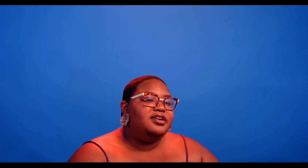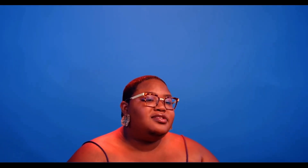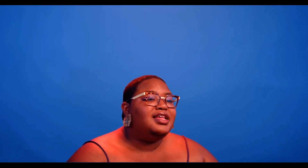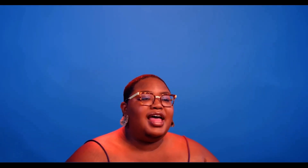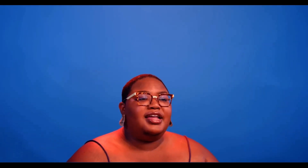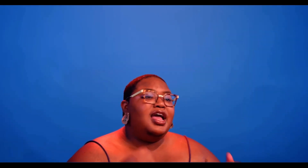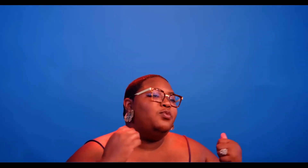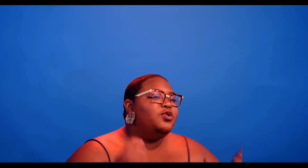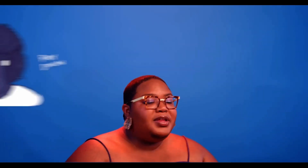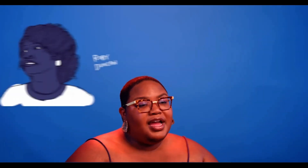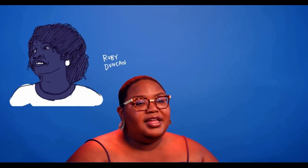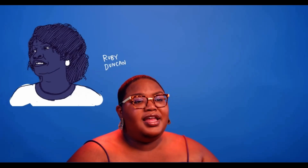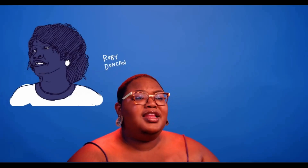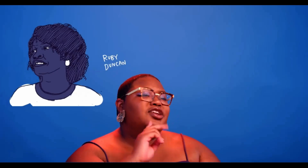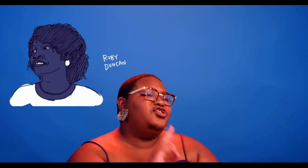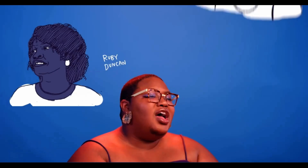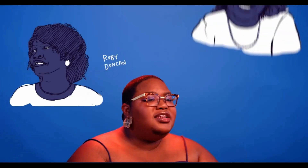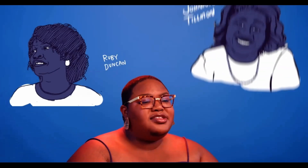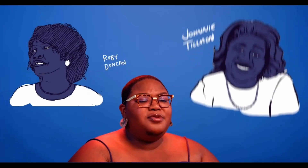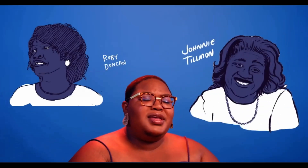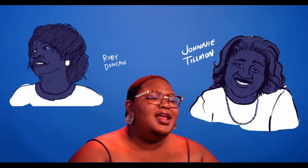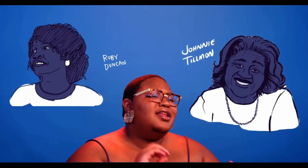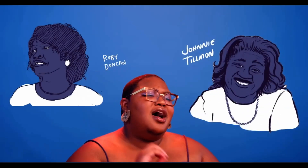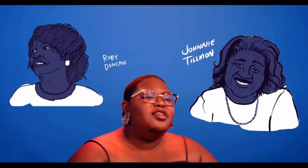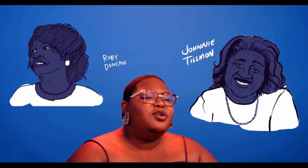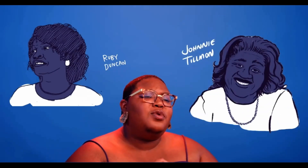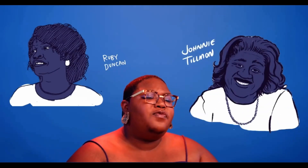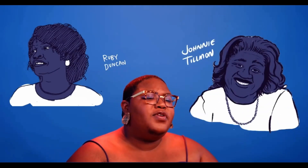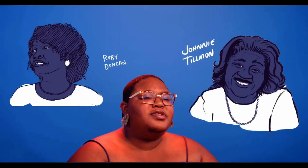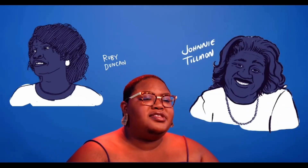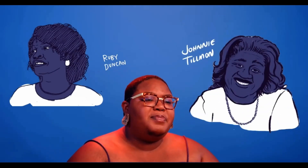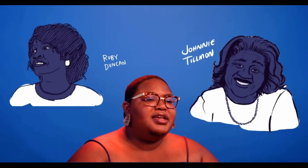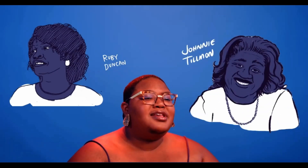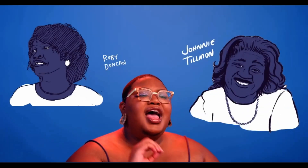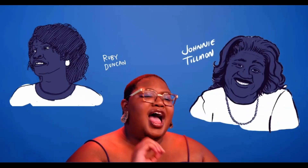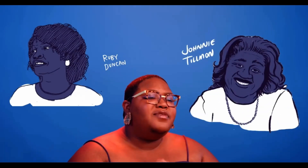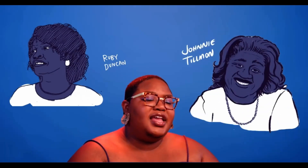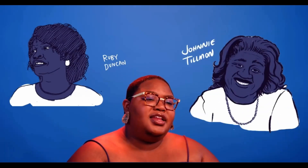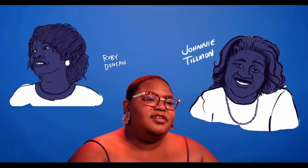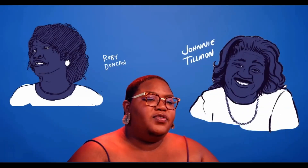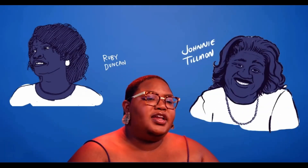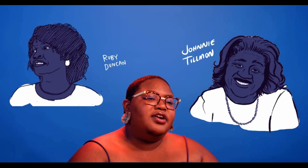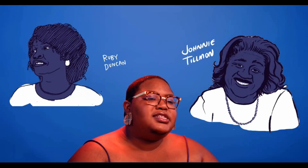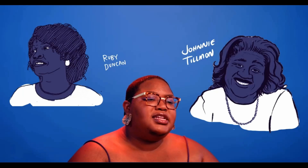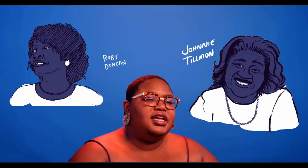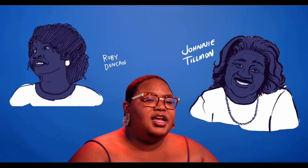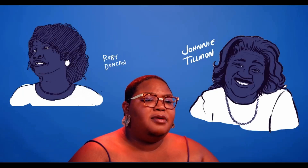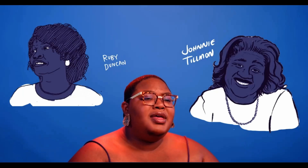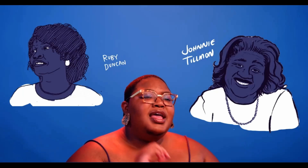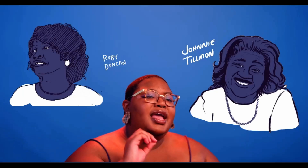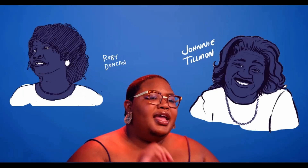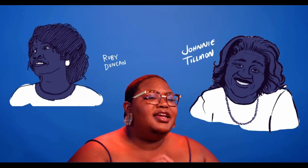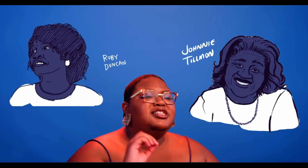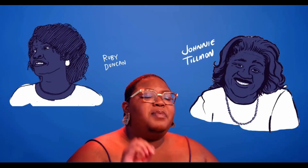women leaders like Ruby Duncan, Johnny Tillman, and other welfare recipients advocated for guaranteed